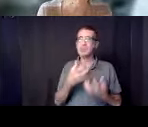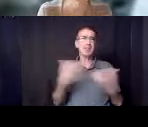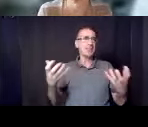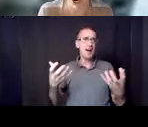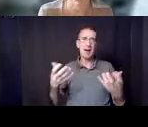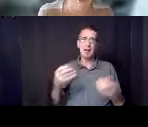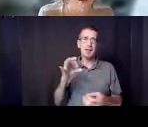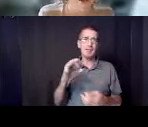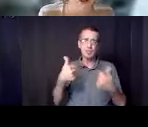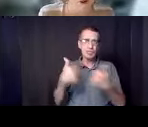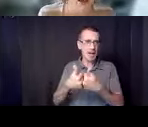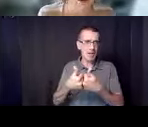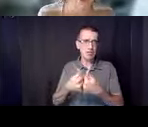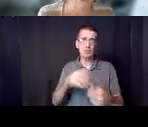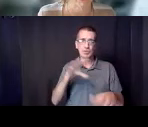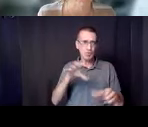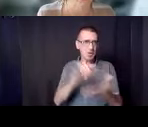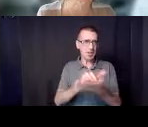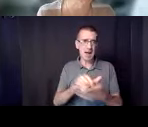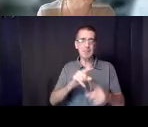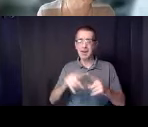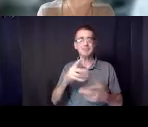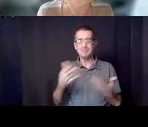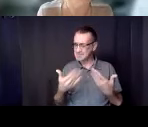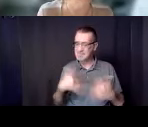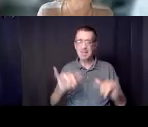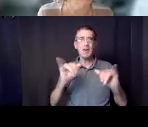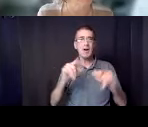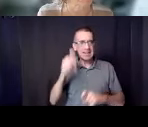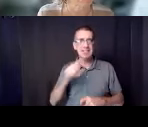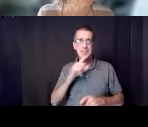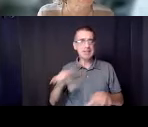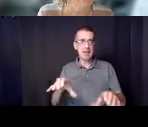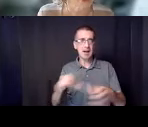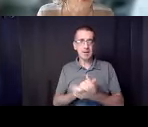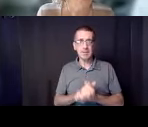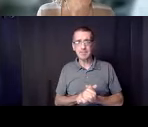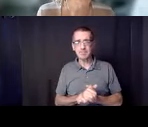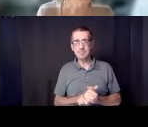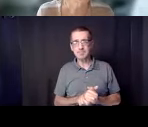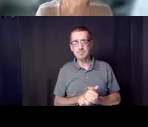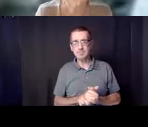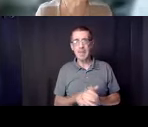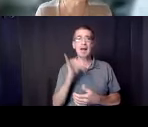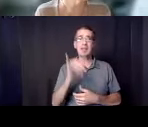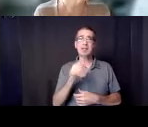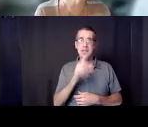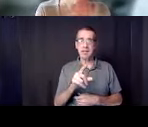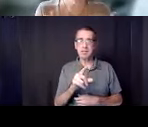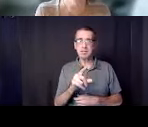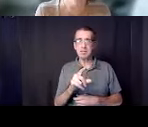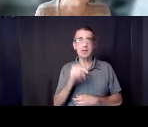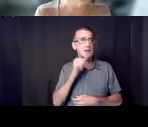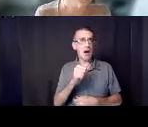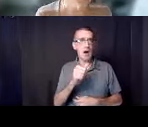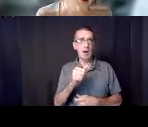lot of challenges in doing that, but nevertheless, it's got to be done. So this is not